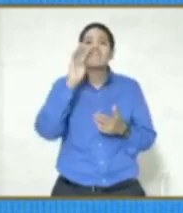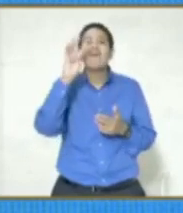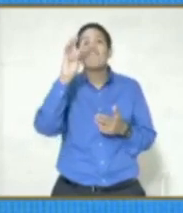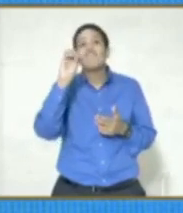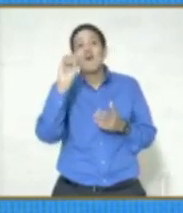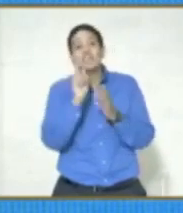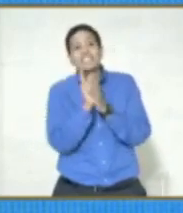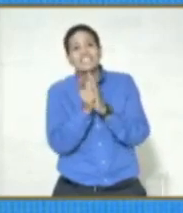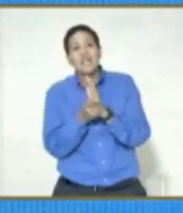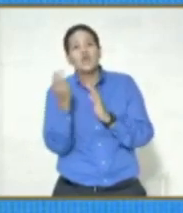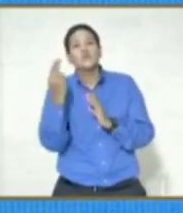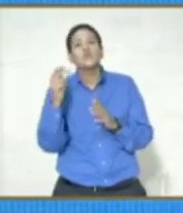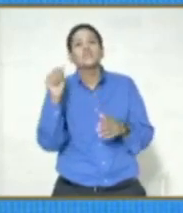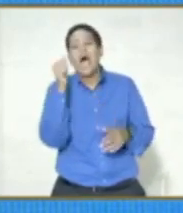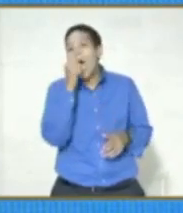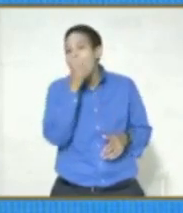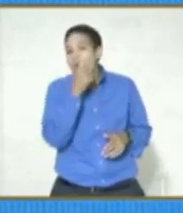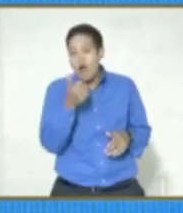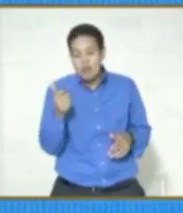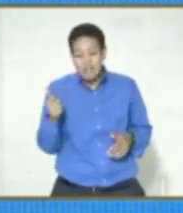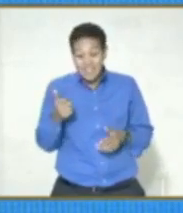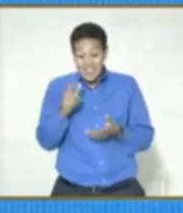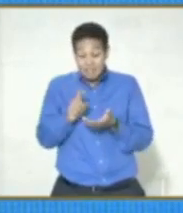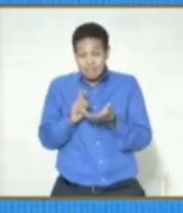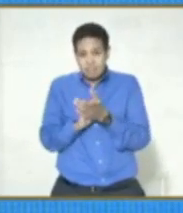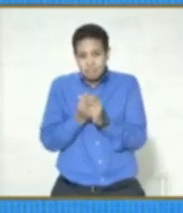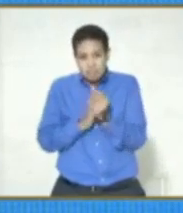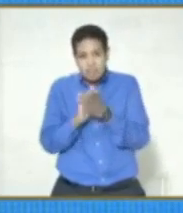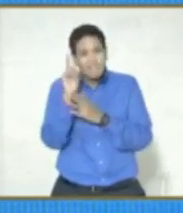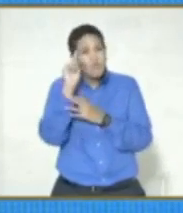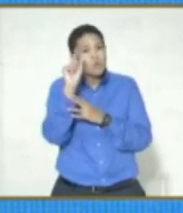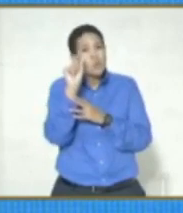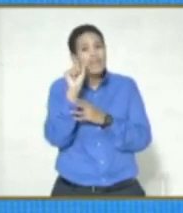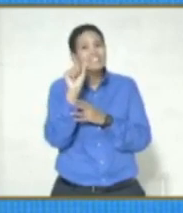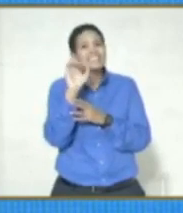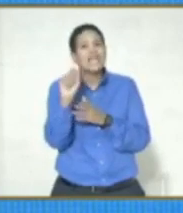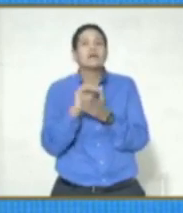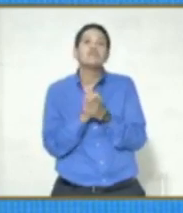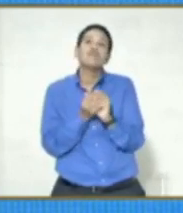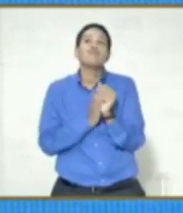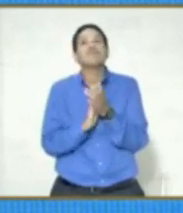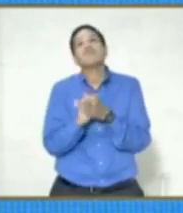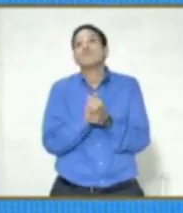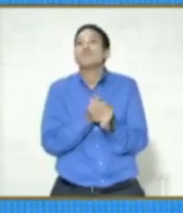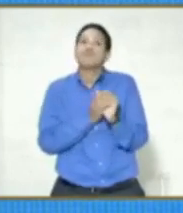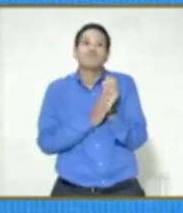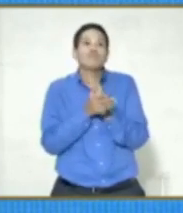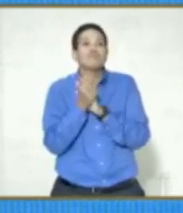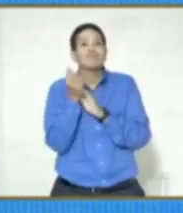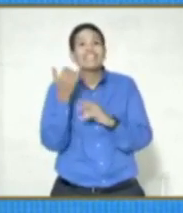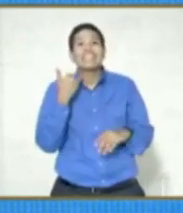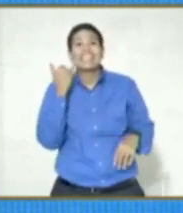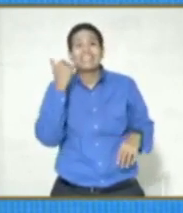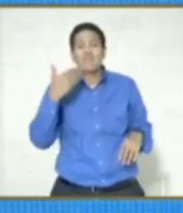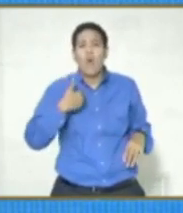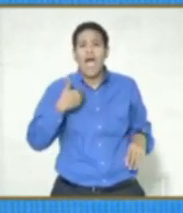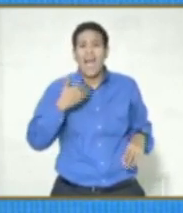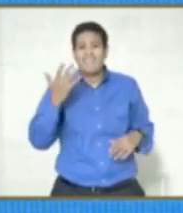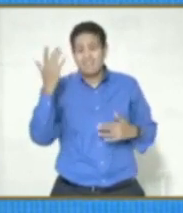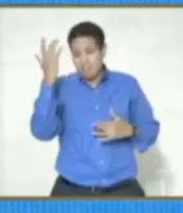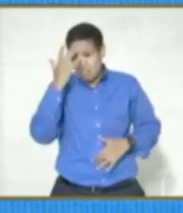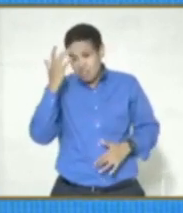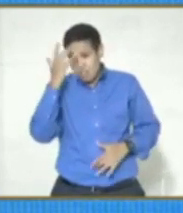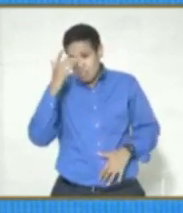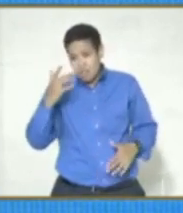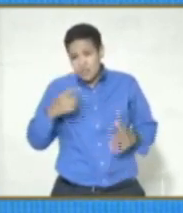an alcohol-based hand sanitizer for at least 20 seconds. If you're having symptoms, we really don't encourage